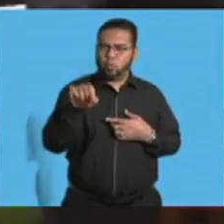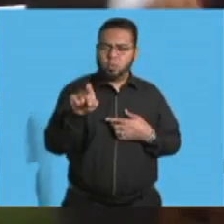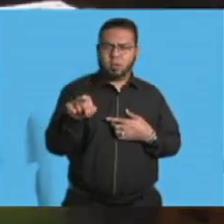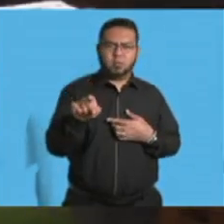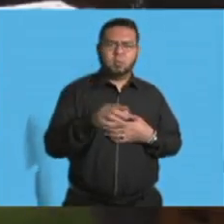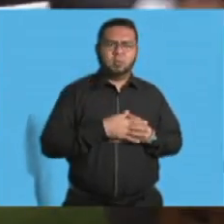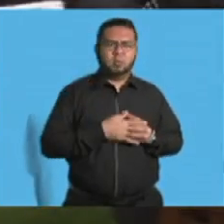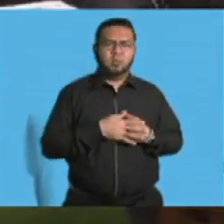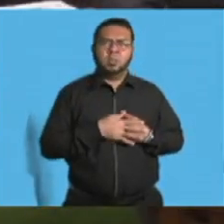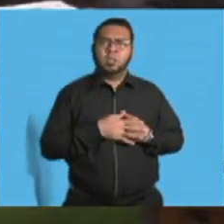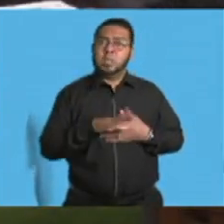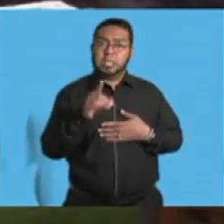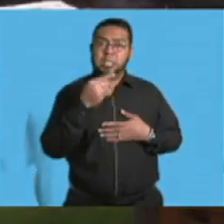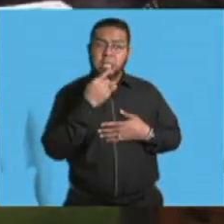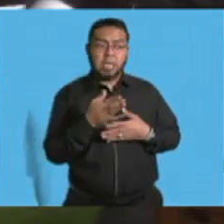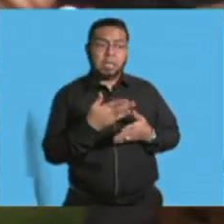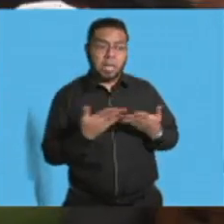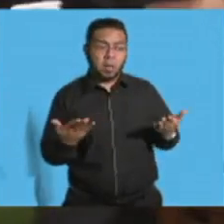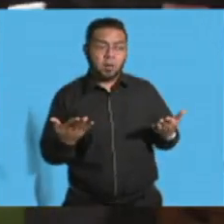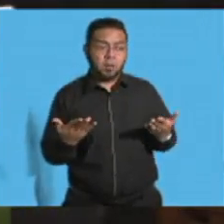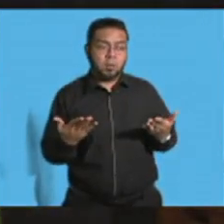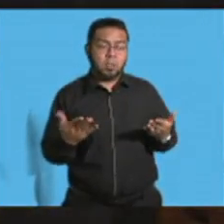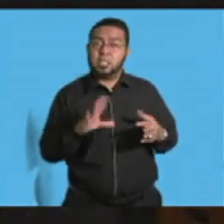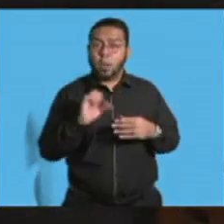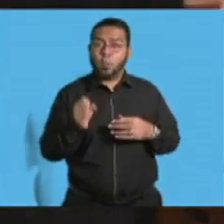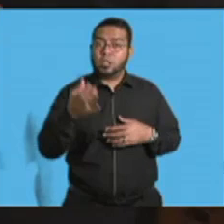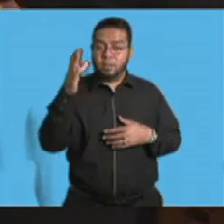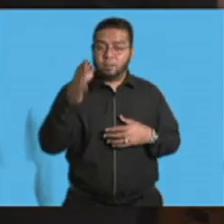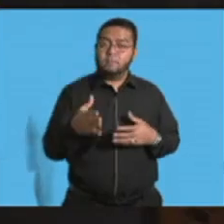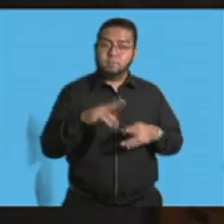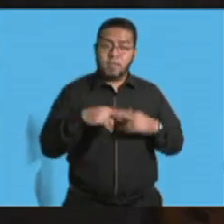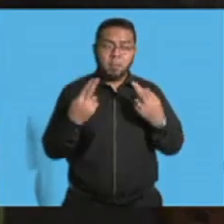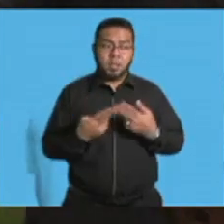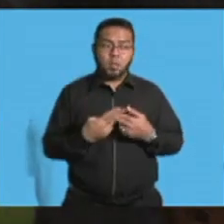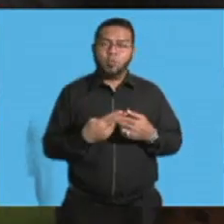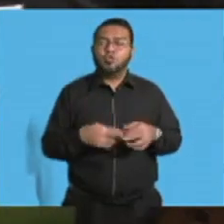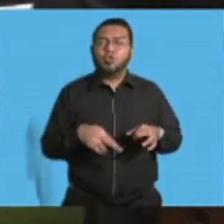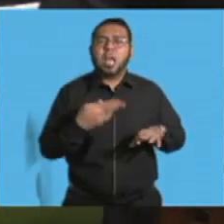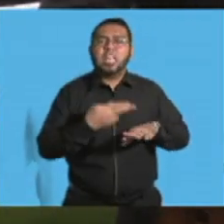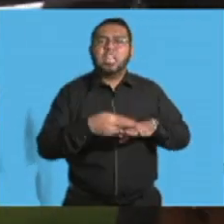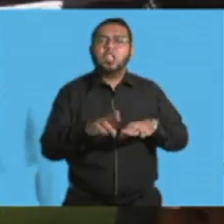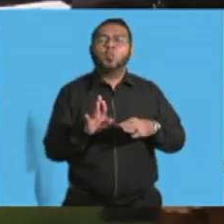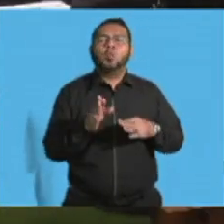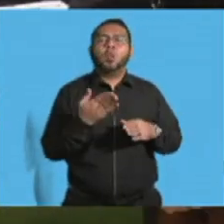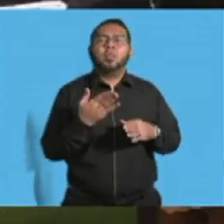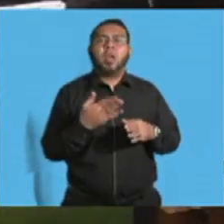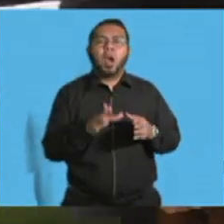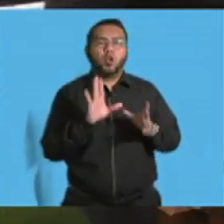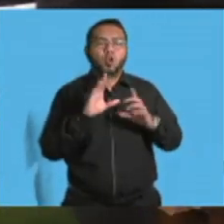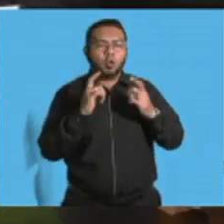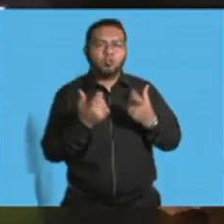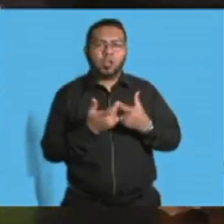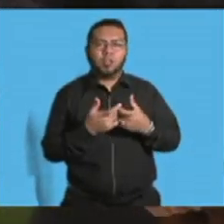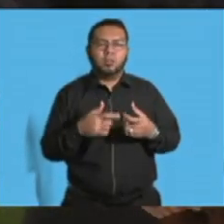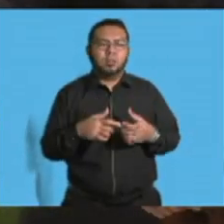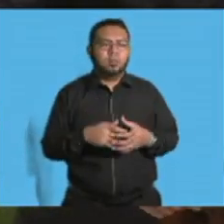Speaker, he's saying now that because somebody's got a family, then therefore we should renew their contract irrespective of how they perform. Madam Speaker, we are not running a